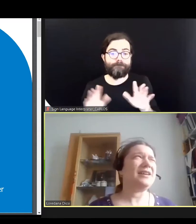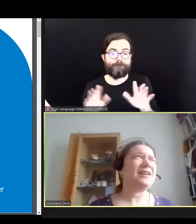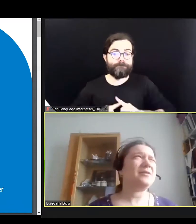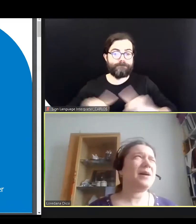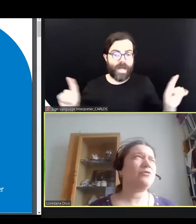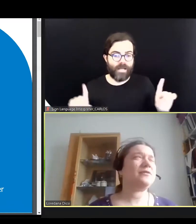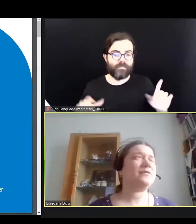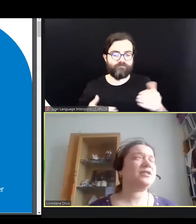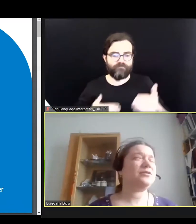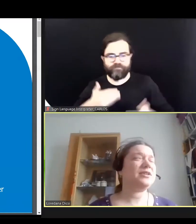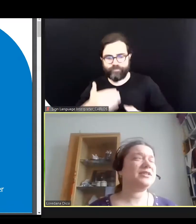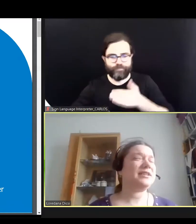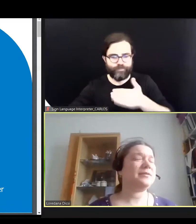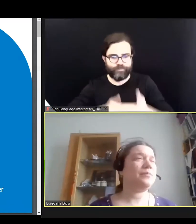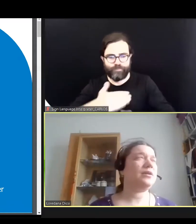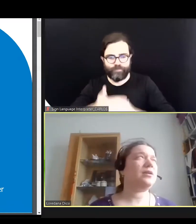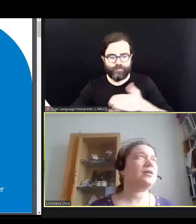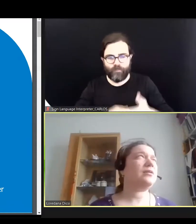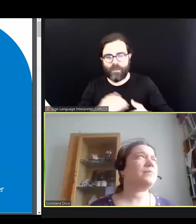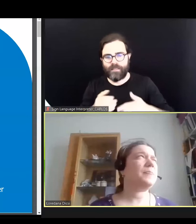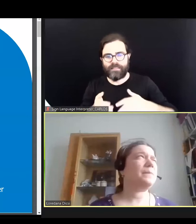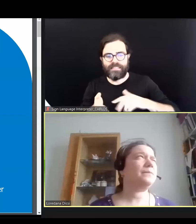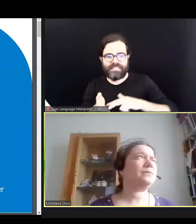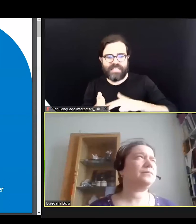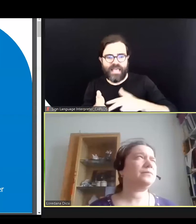And what about students and